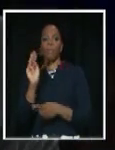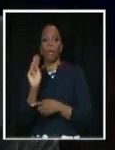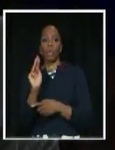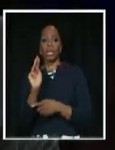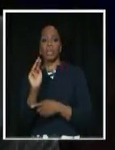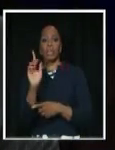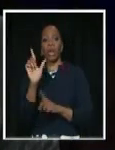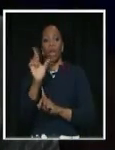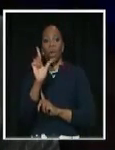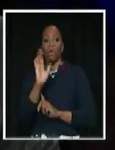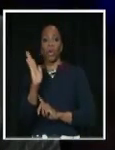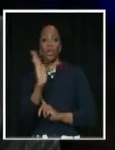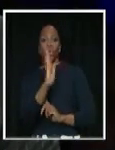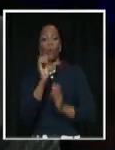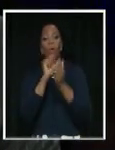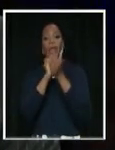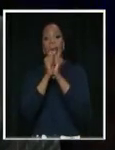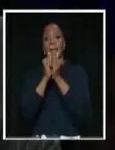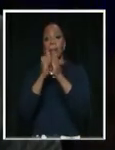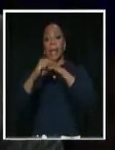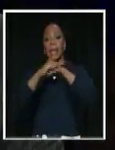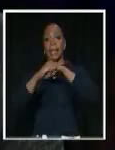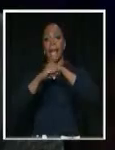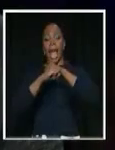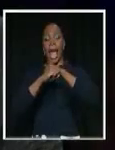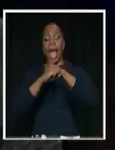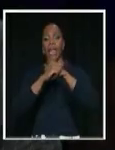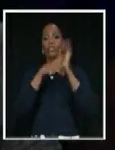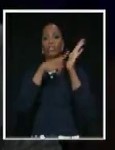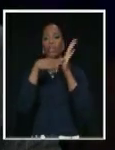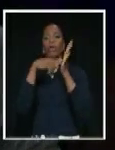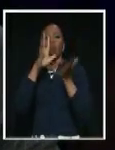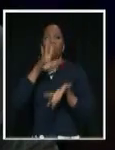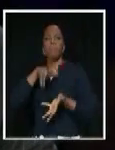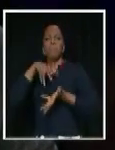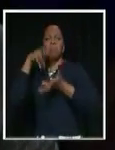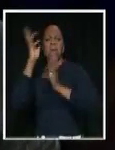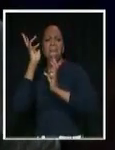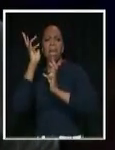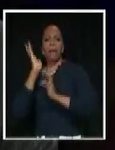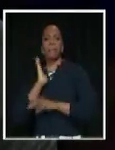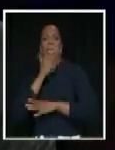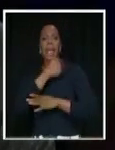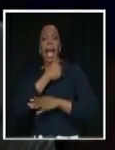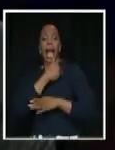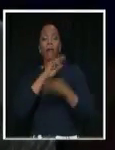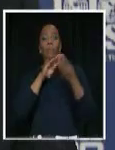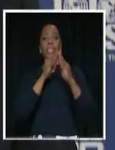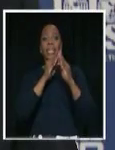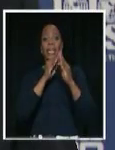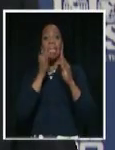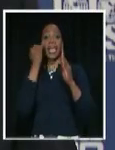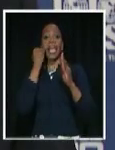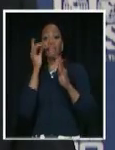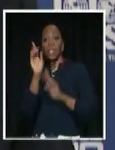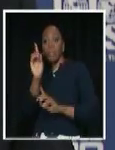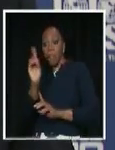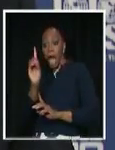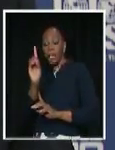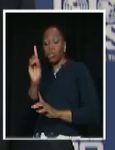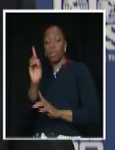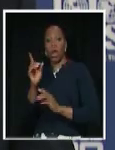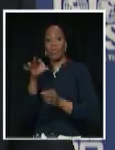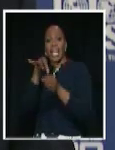your campaign ad dramatically portrays mayhem in our city if Mr. de Blasio is elected. Exactly what would